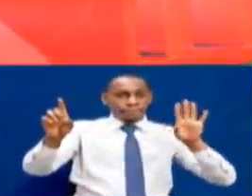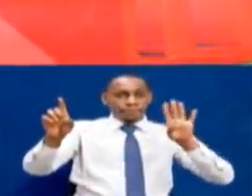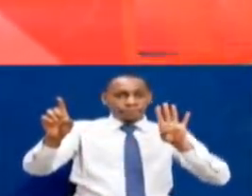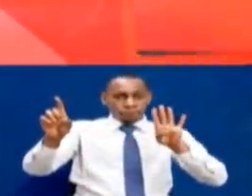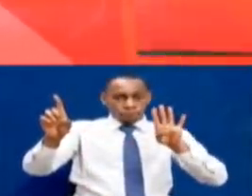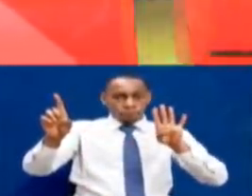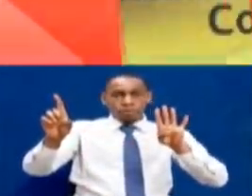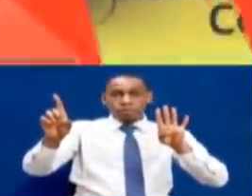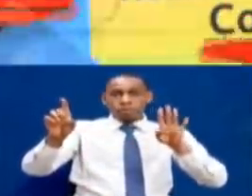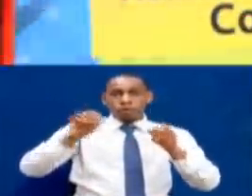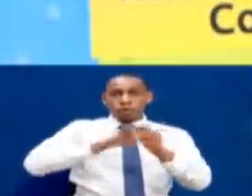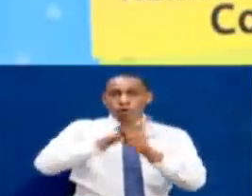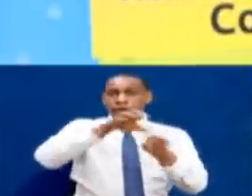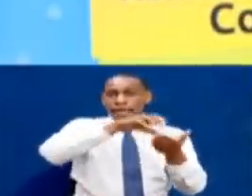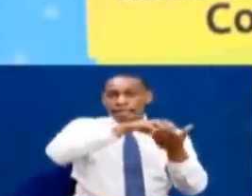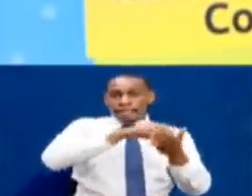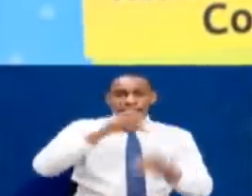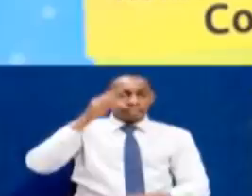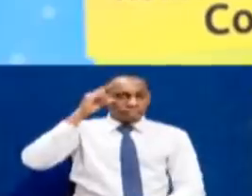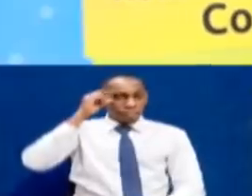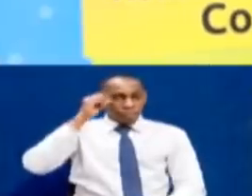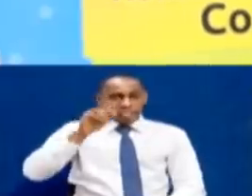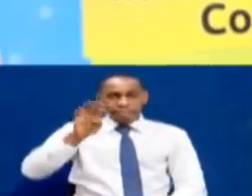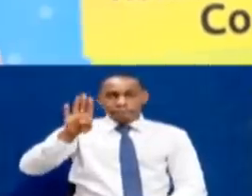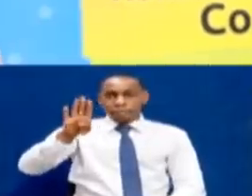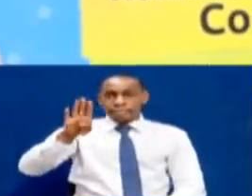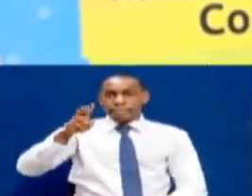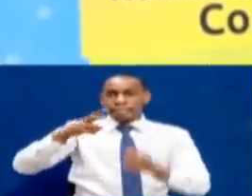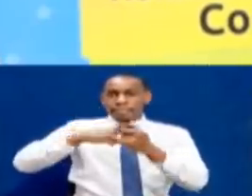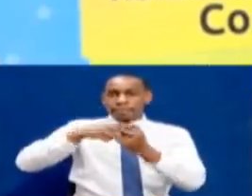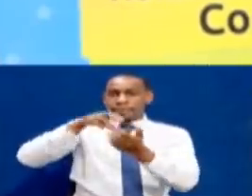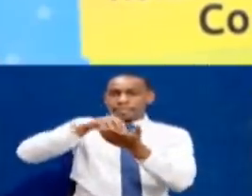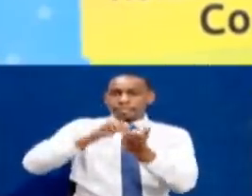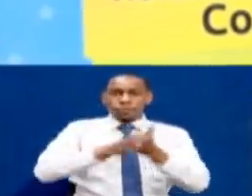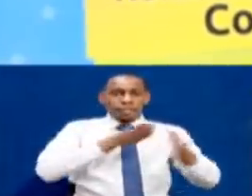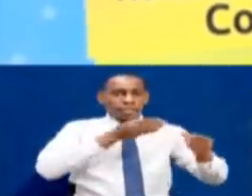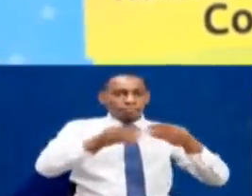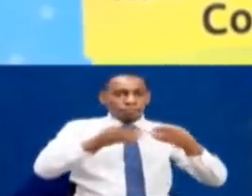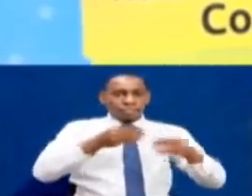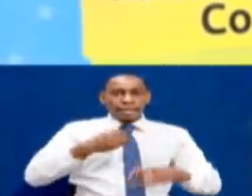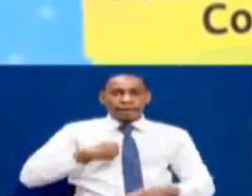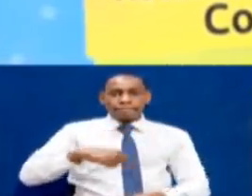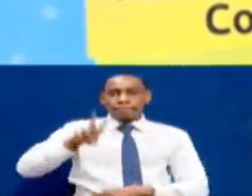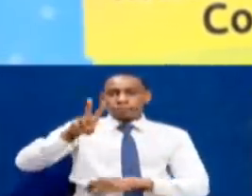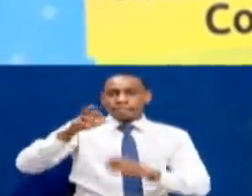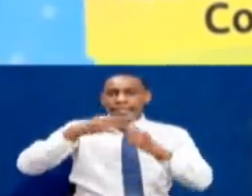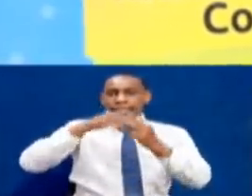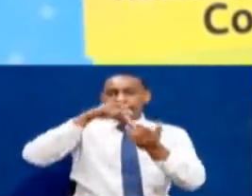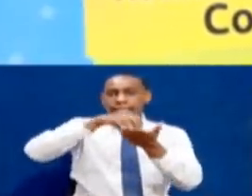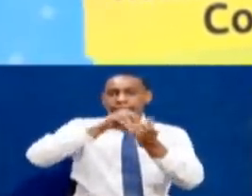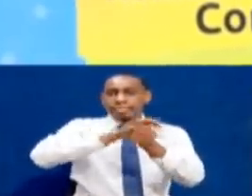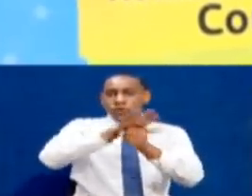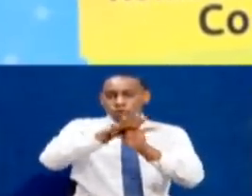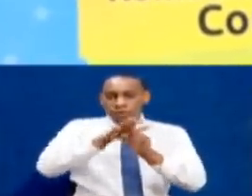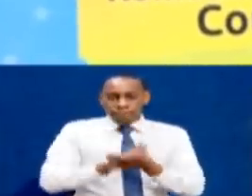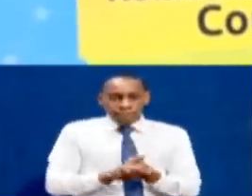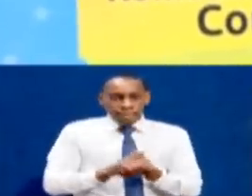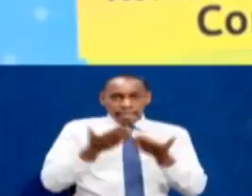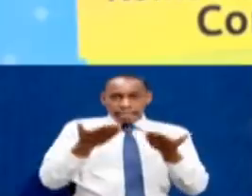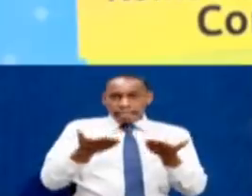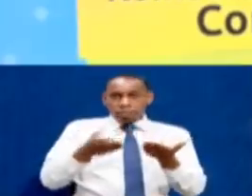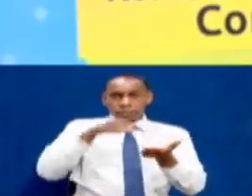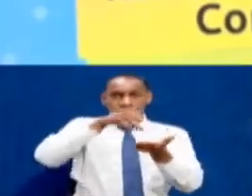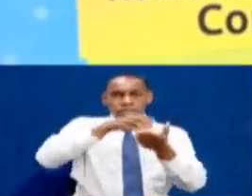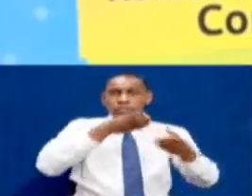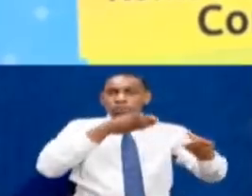has 54 cases, Mombasa has 47 cases, while Busia has 28 cases. Now, in the case